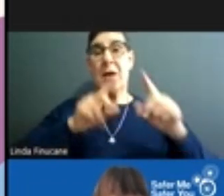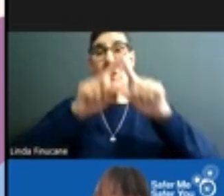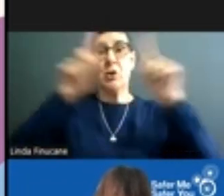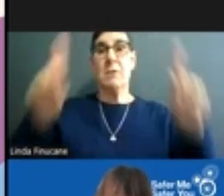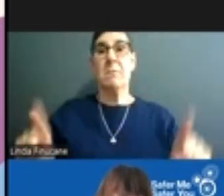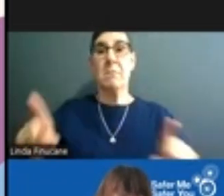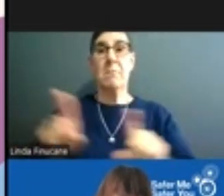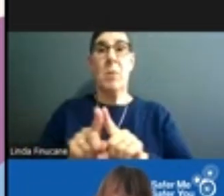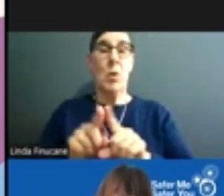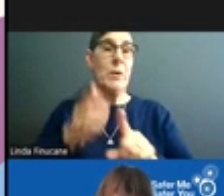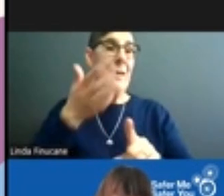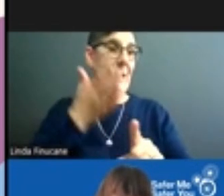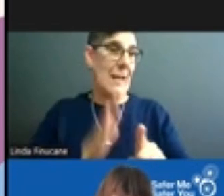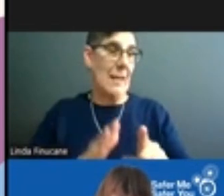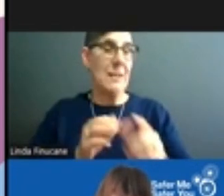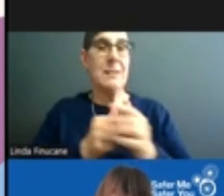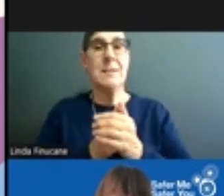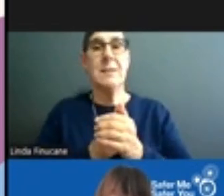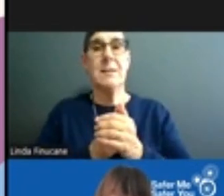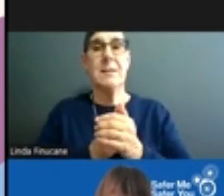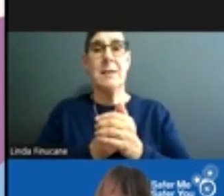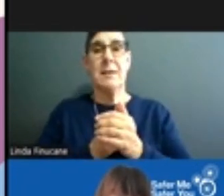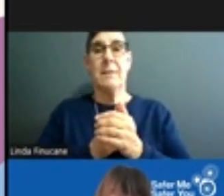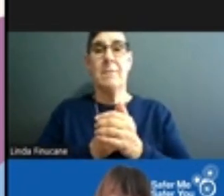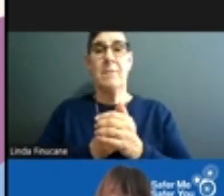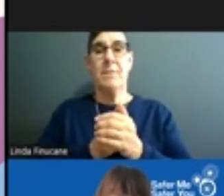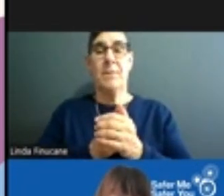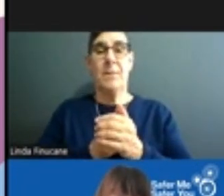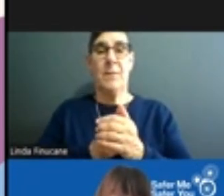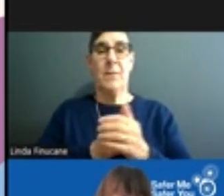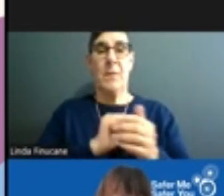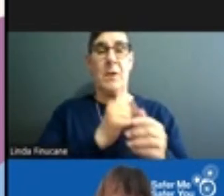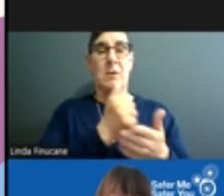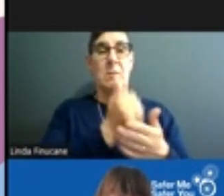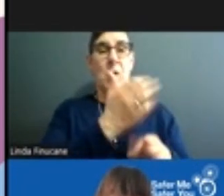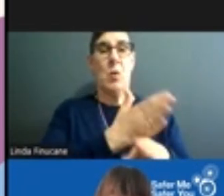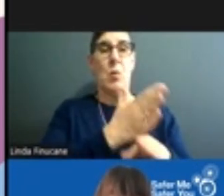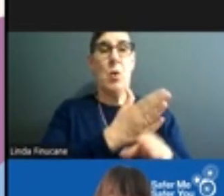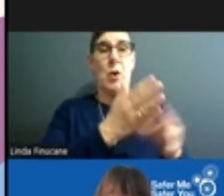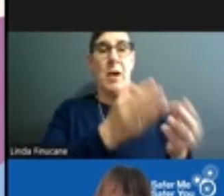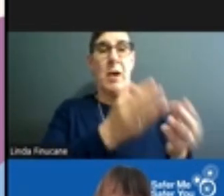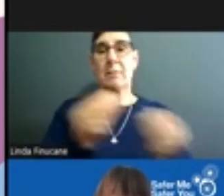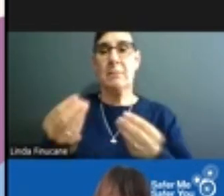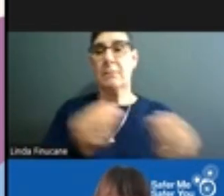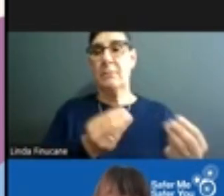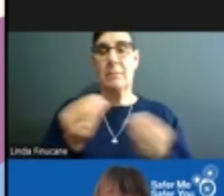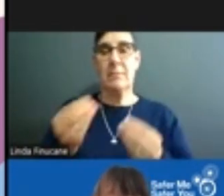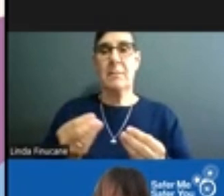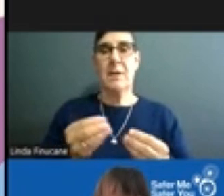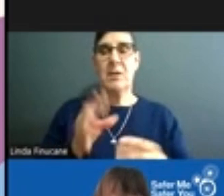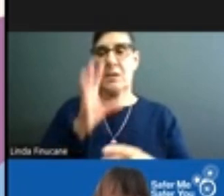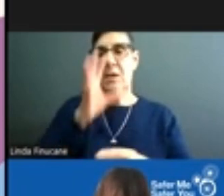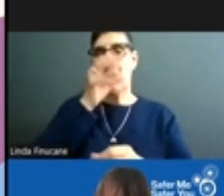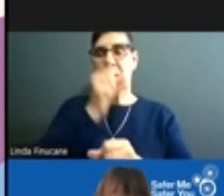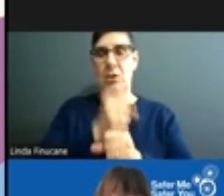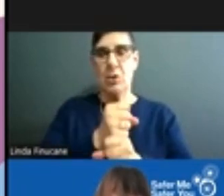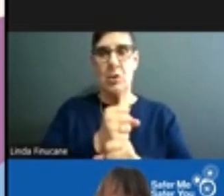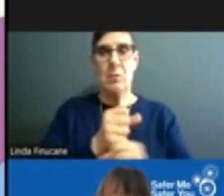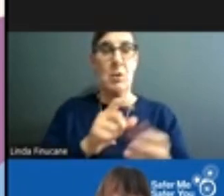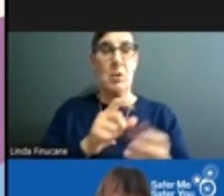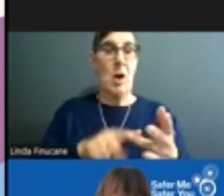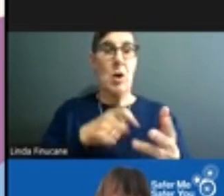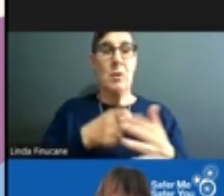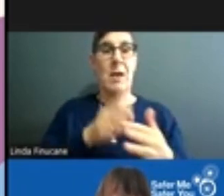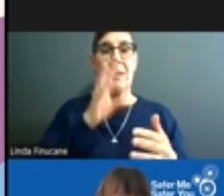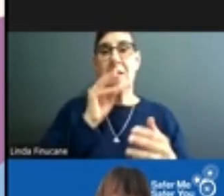and your worker isn't bringing it with them everywhere you guys go because they just assume that you're okay for them to speak